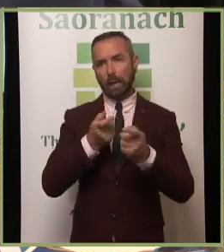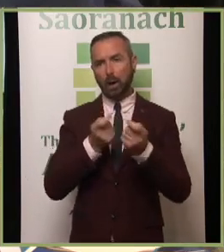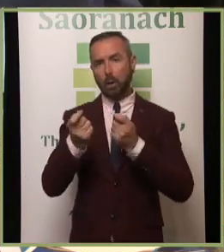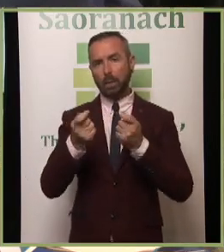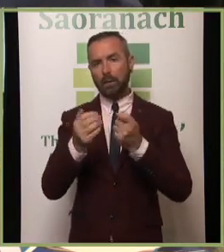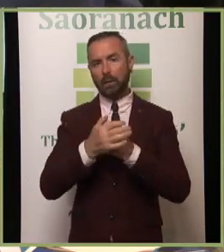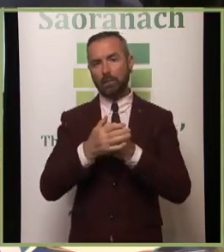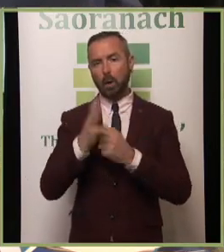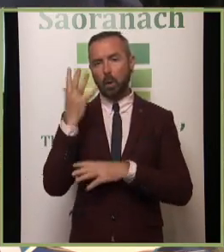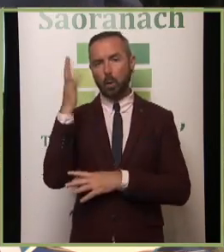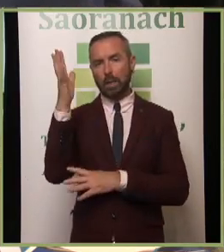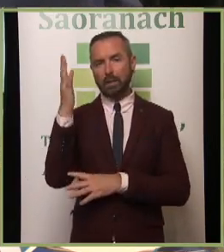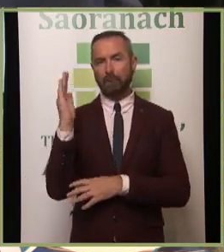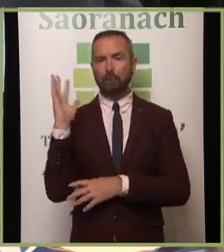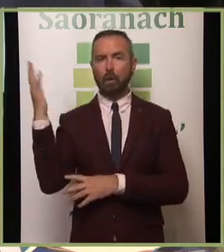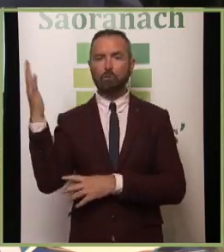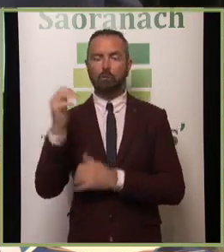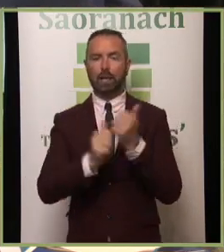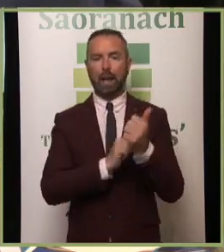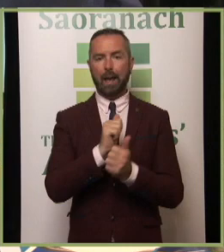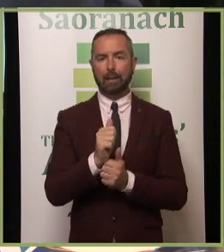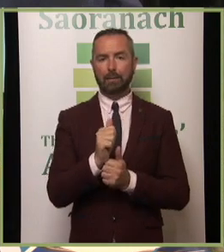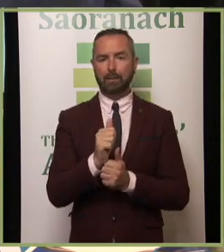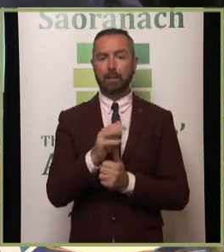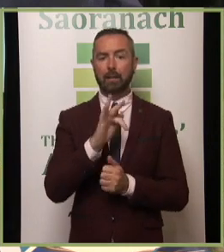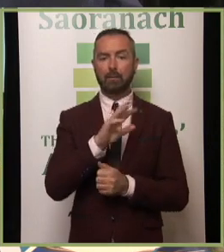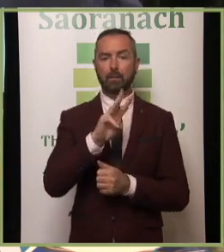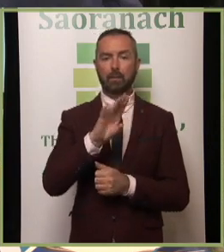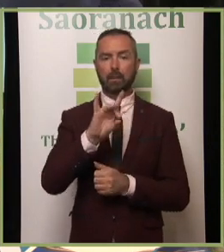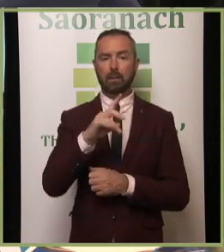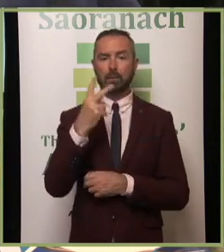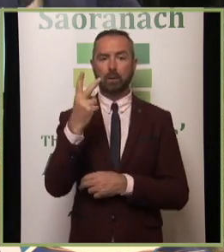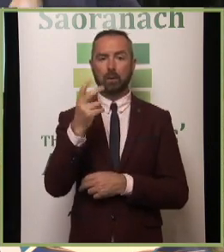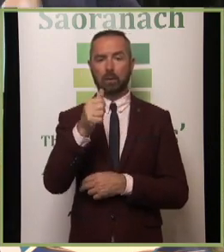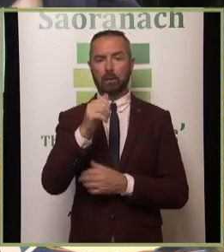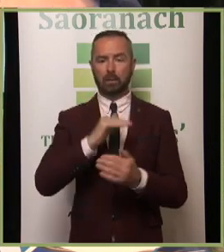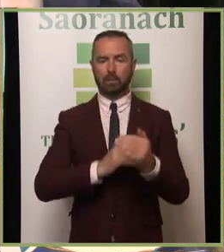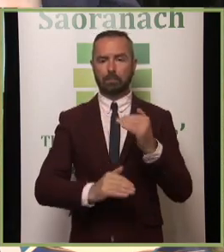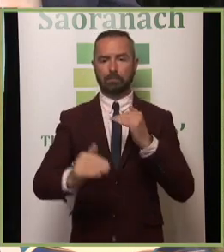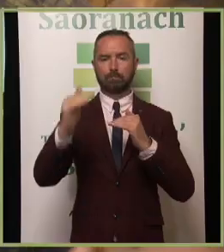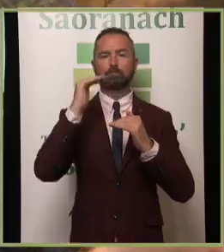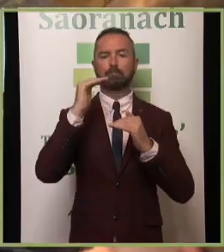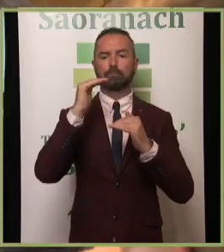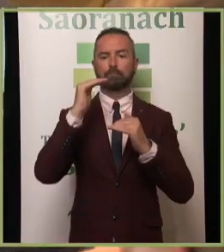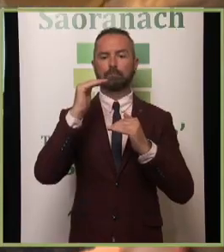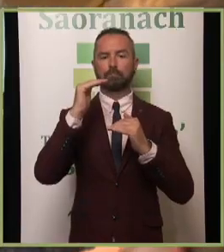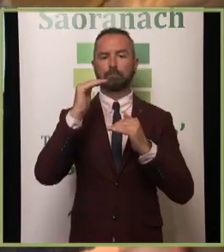once you do that, everything else can fall into place after it. So I would suggest that FWH2 become the first one, and then